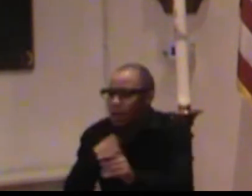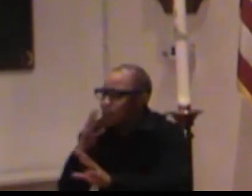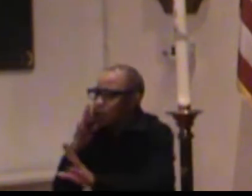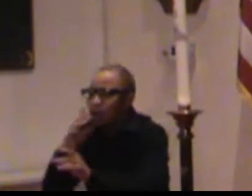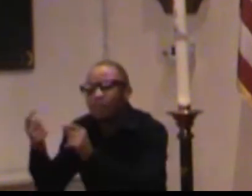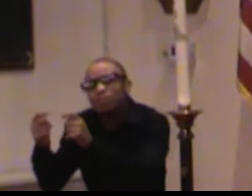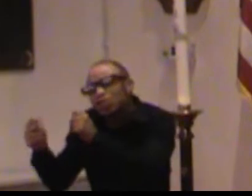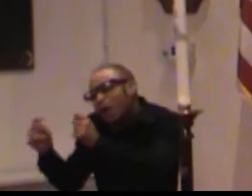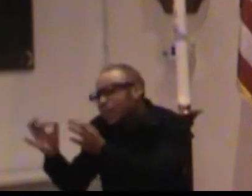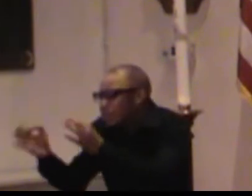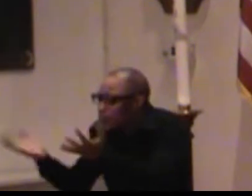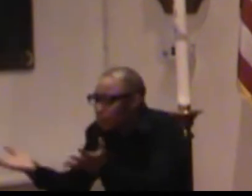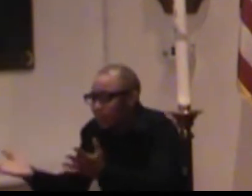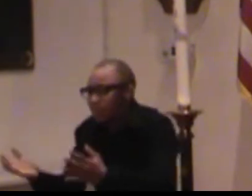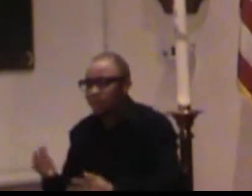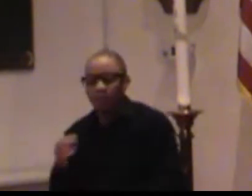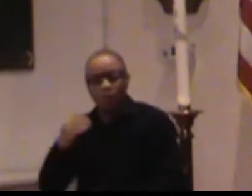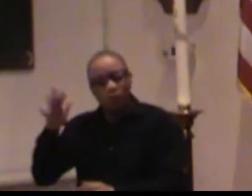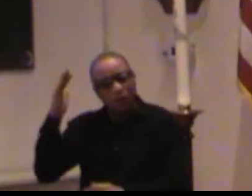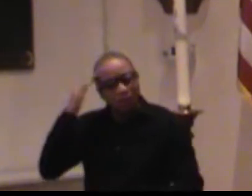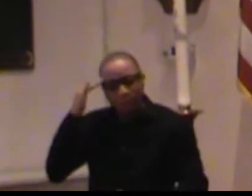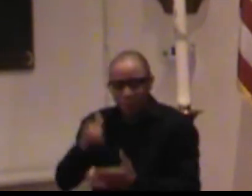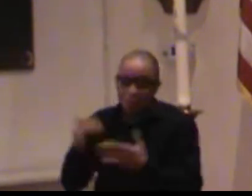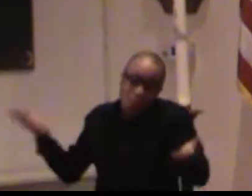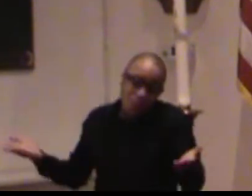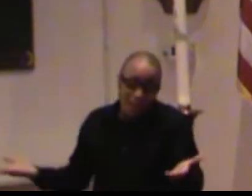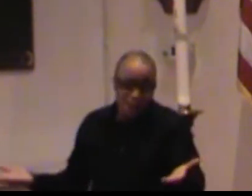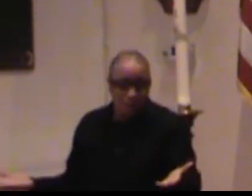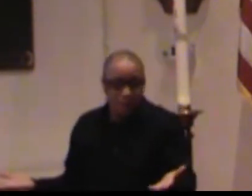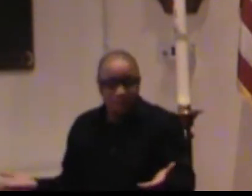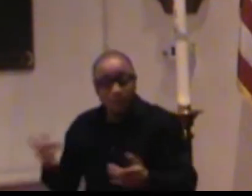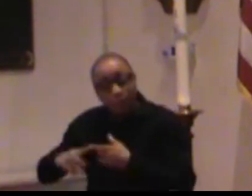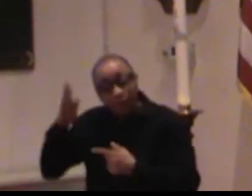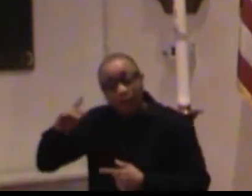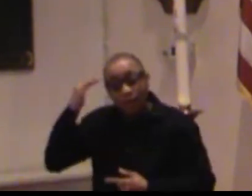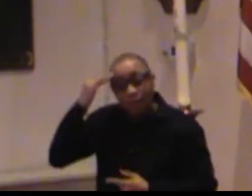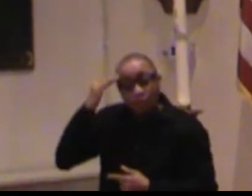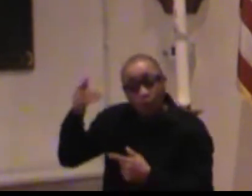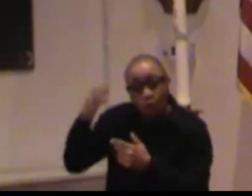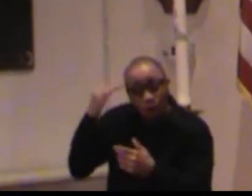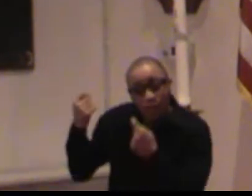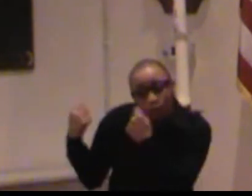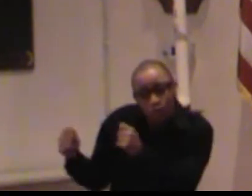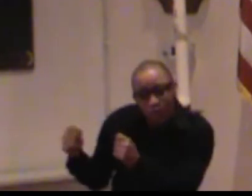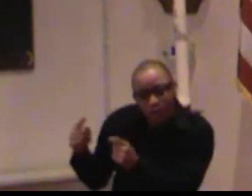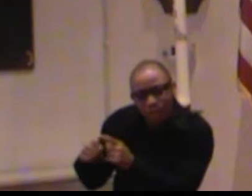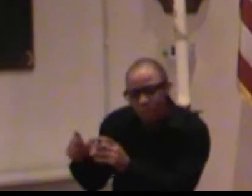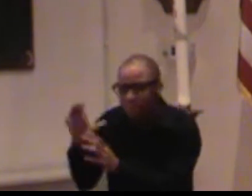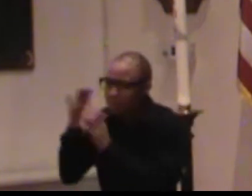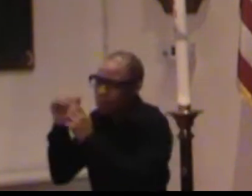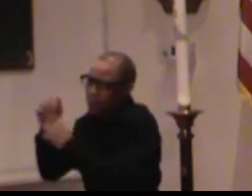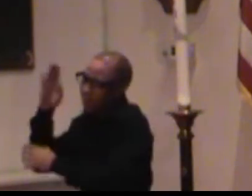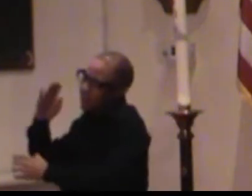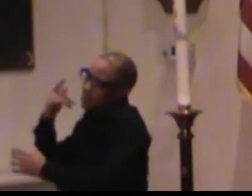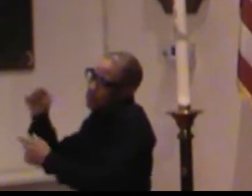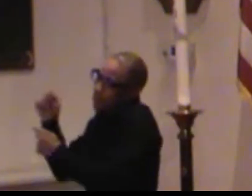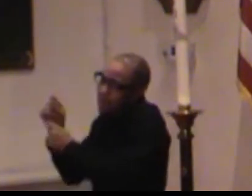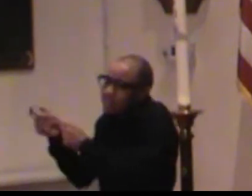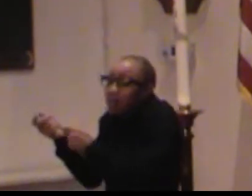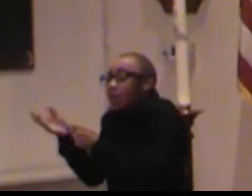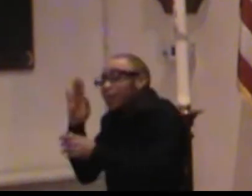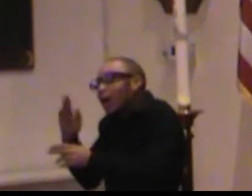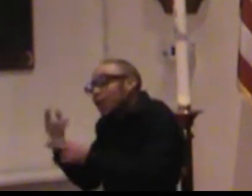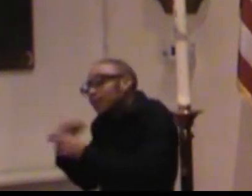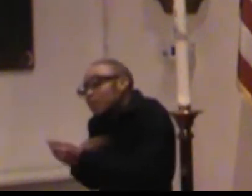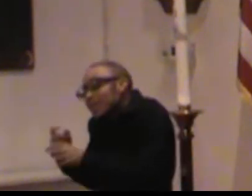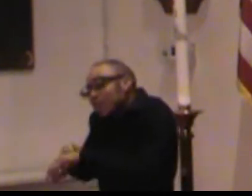negotiate. Before you know it, you're already there. Somebody needs to know why you're trying to negotiate with God. You are already going to